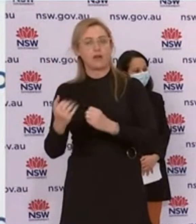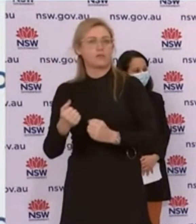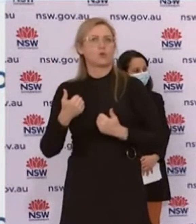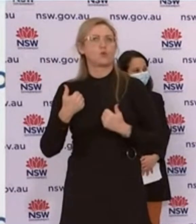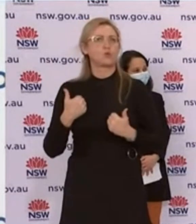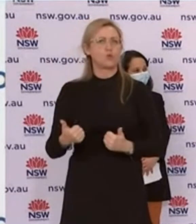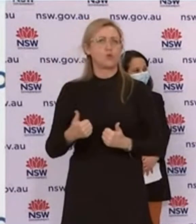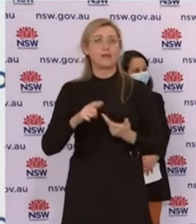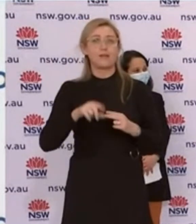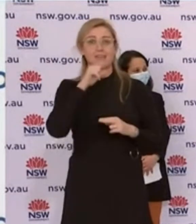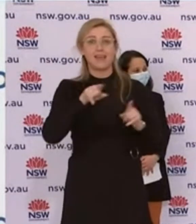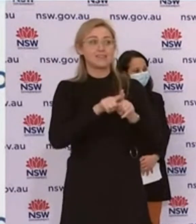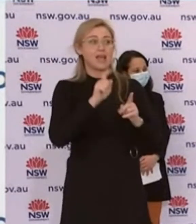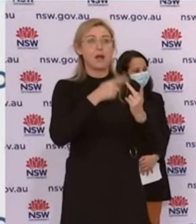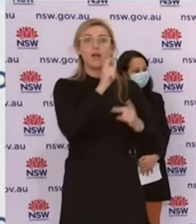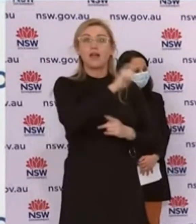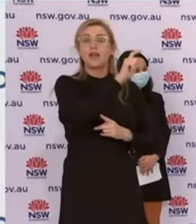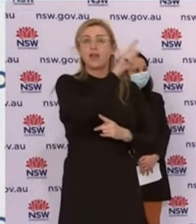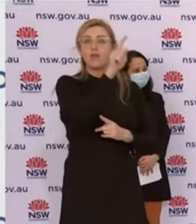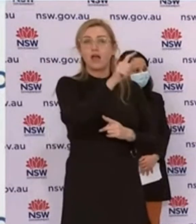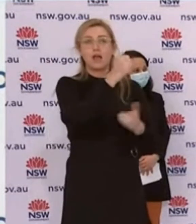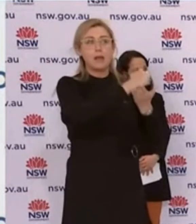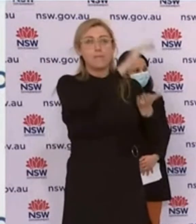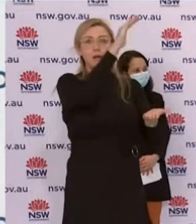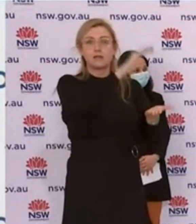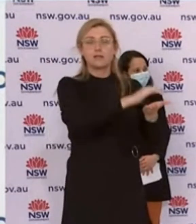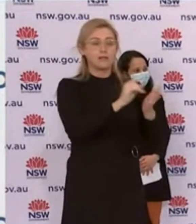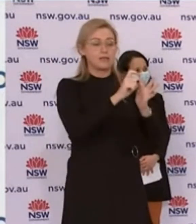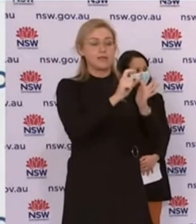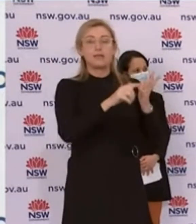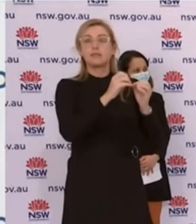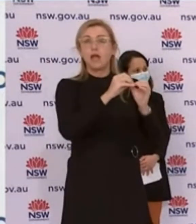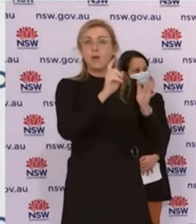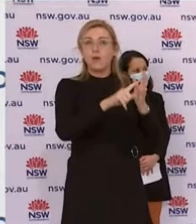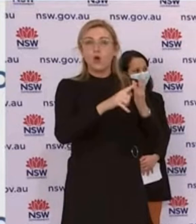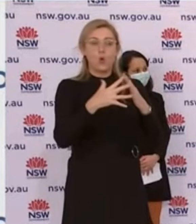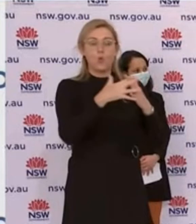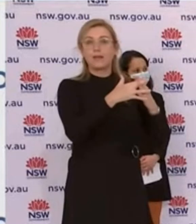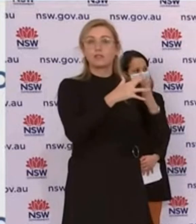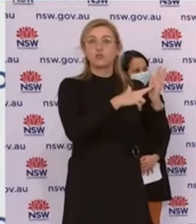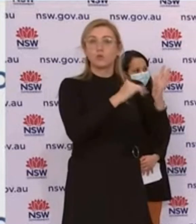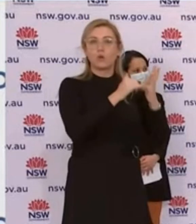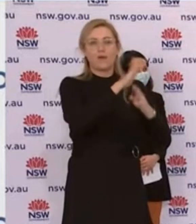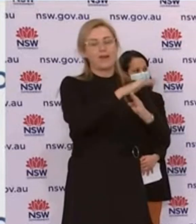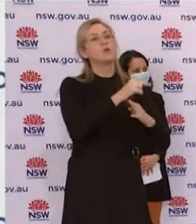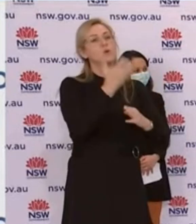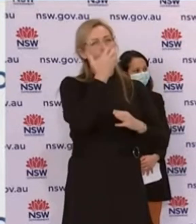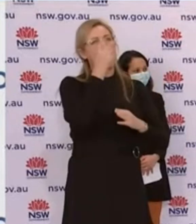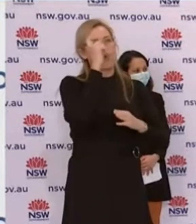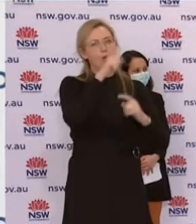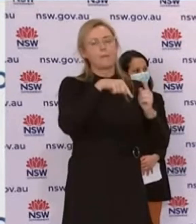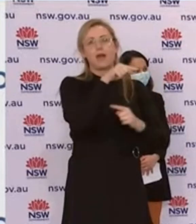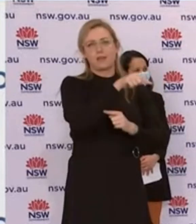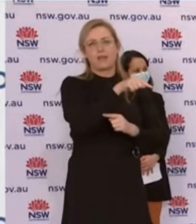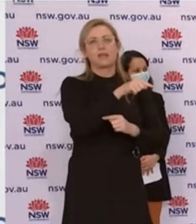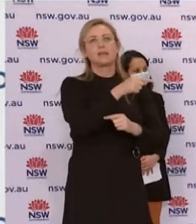in other communities and really keep the case numbers low, and of course, Dubbo and Western New South Wales remains our absolute concern, and there's